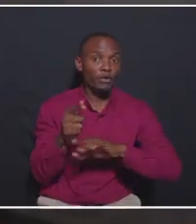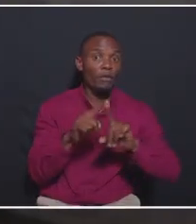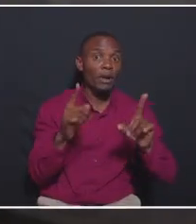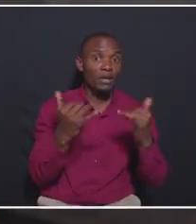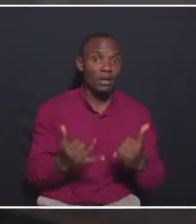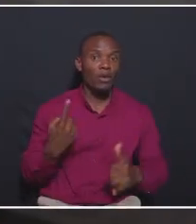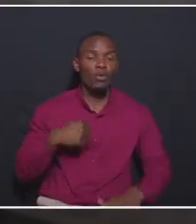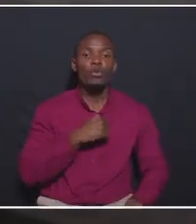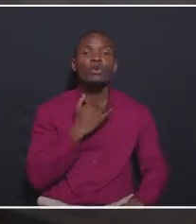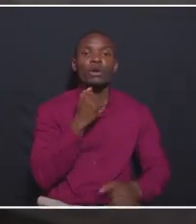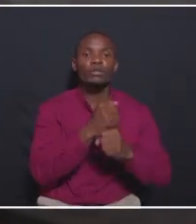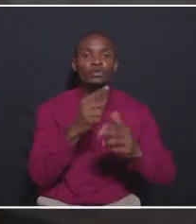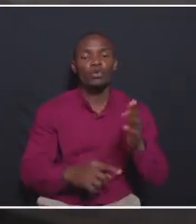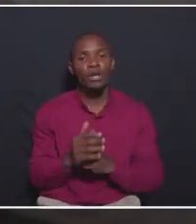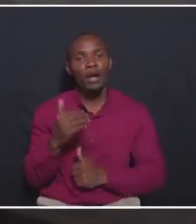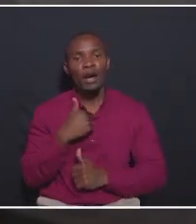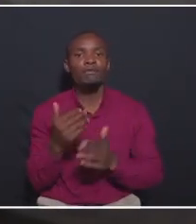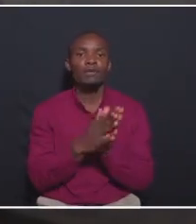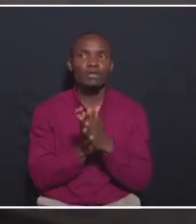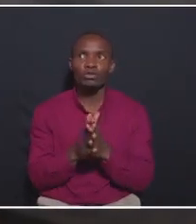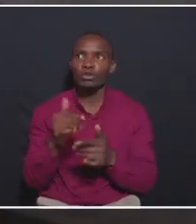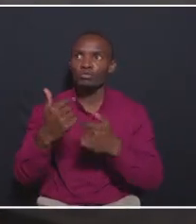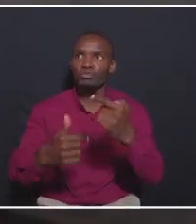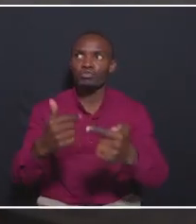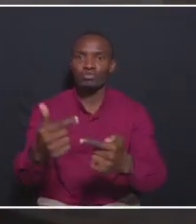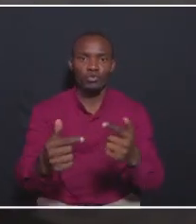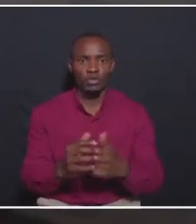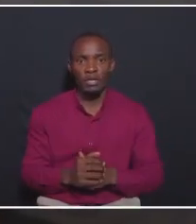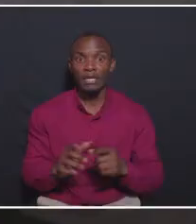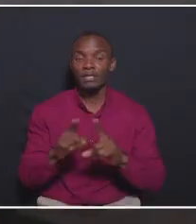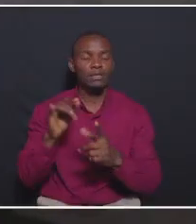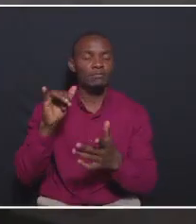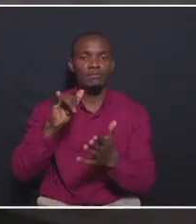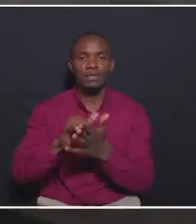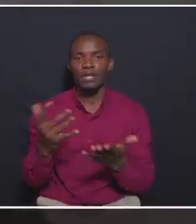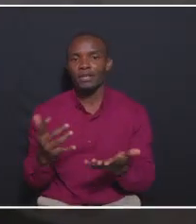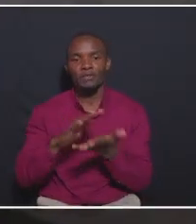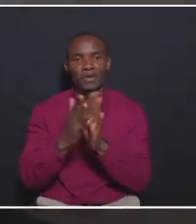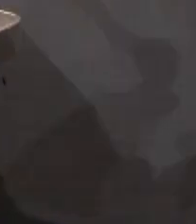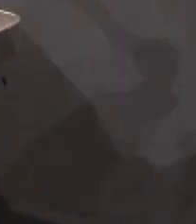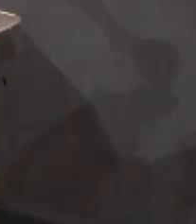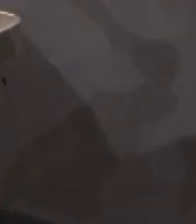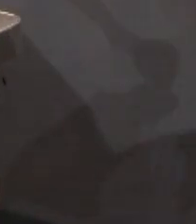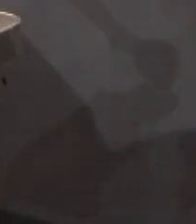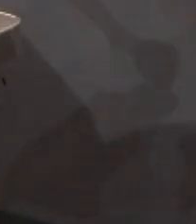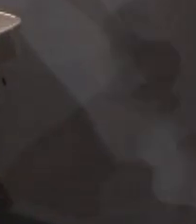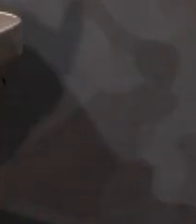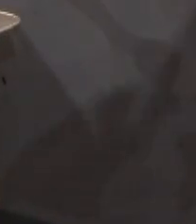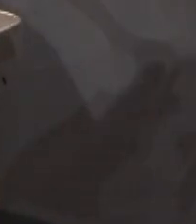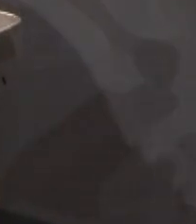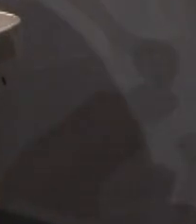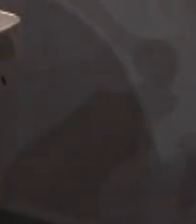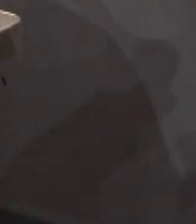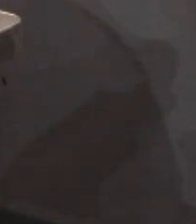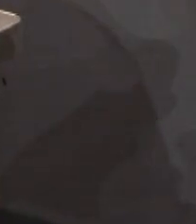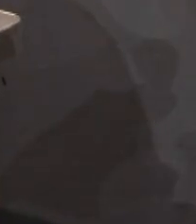a narrative story done. So it was a bit of a learning curve for him. So it's also good